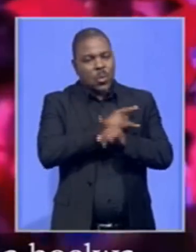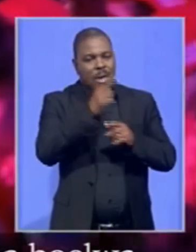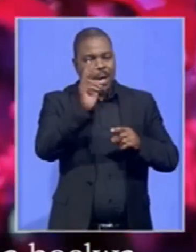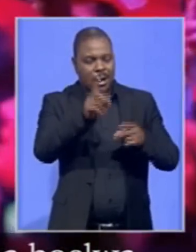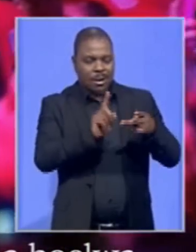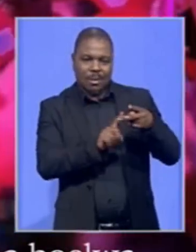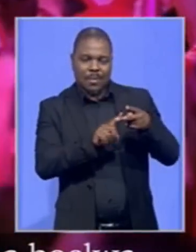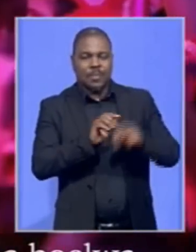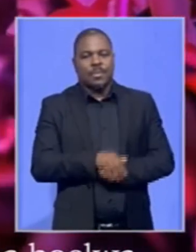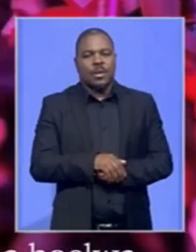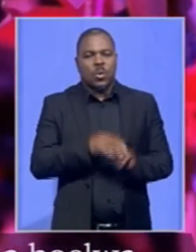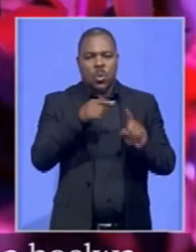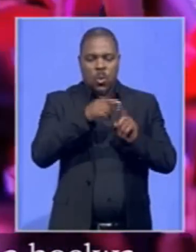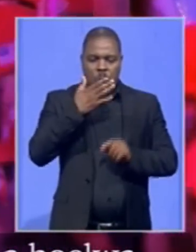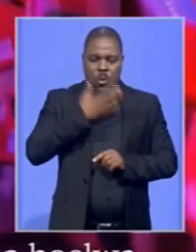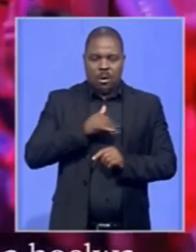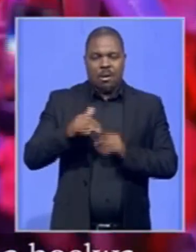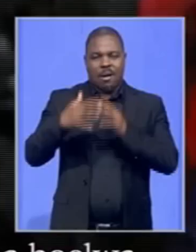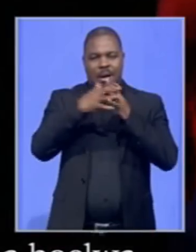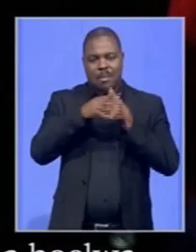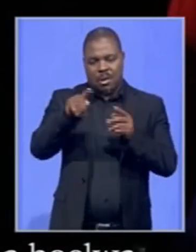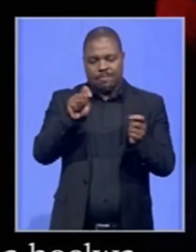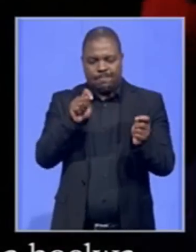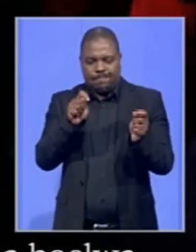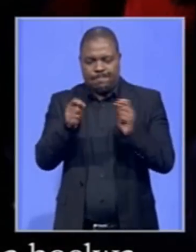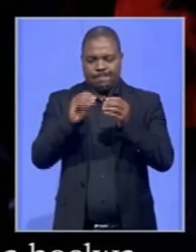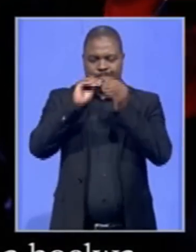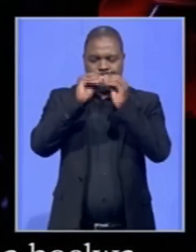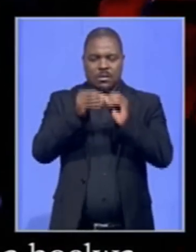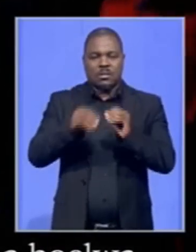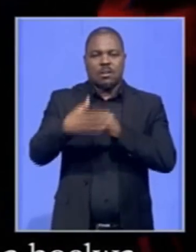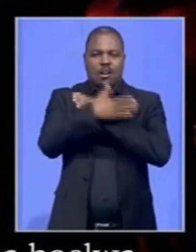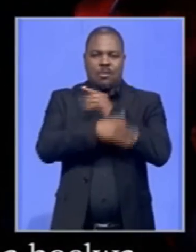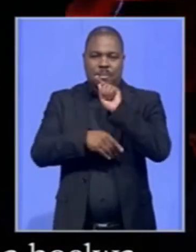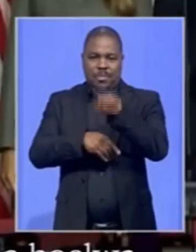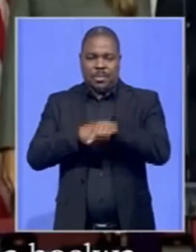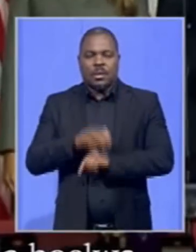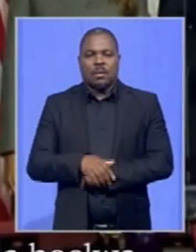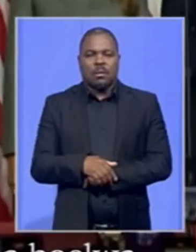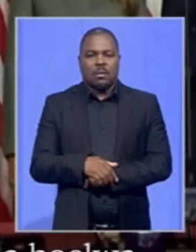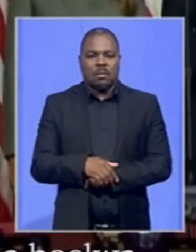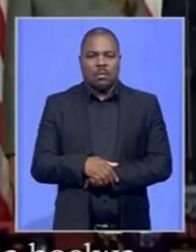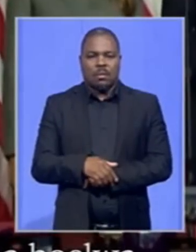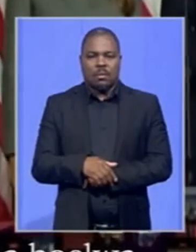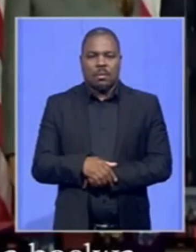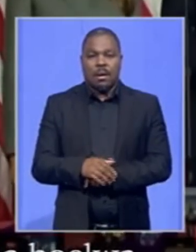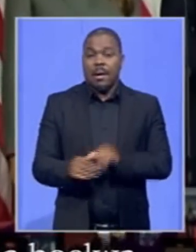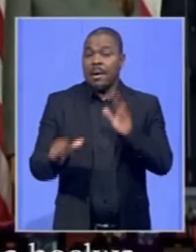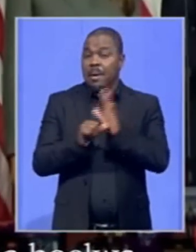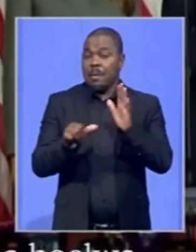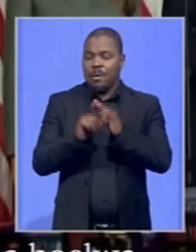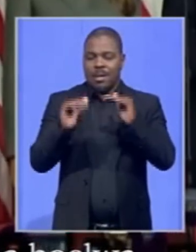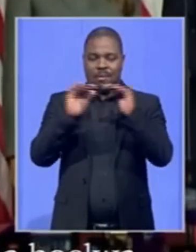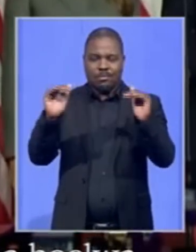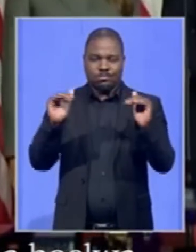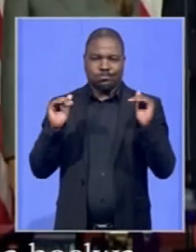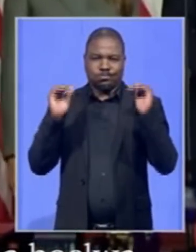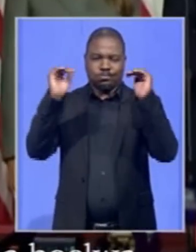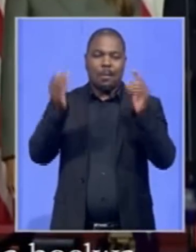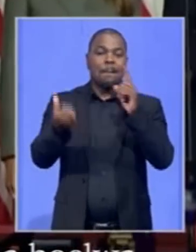o re o ikemišeditše go lokiša naga ya Amerika. And now it's going to reach a new level of importance because we're going to